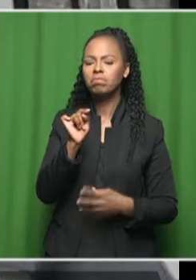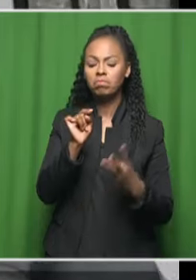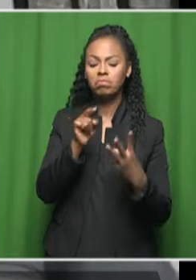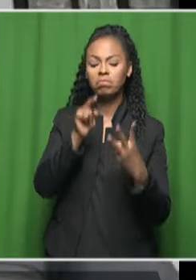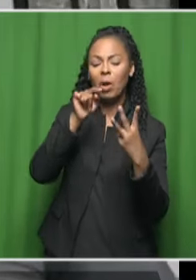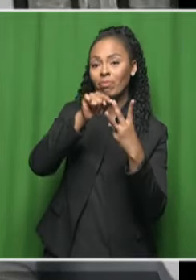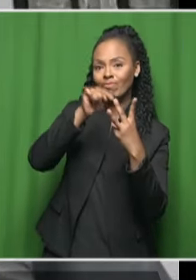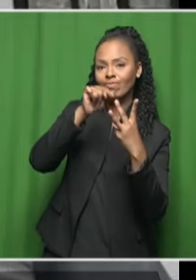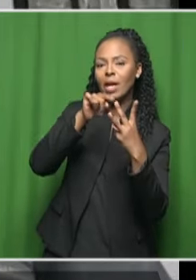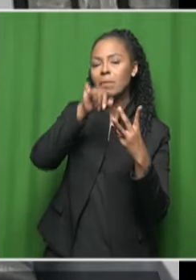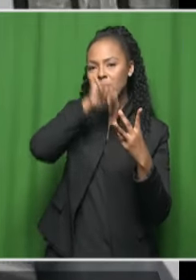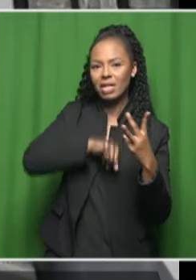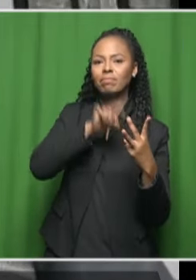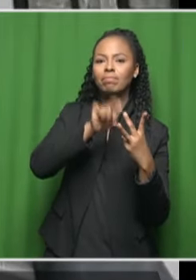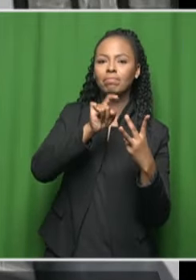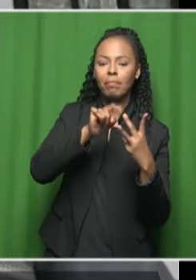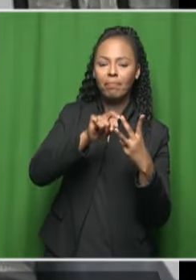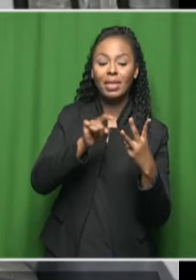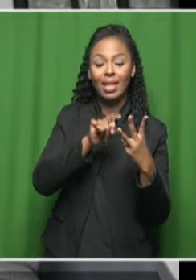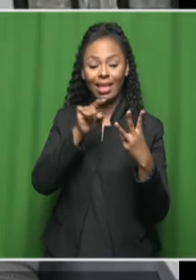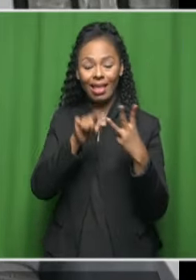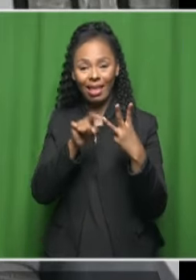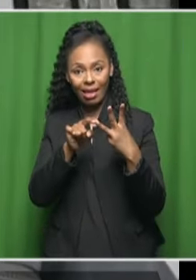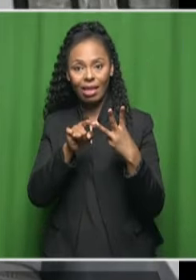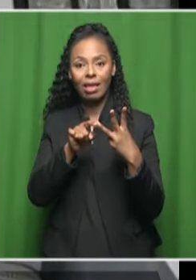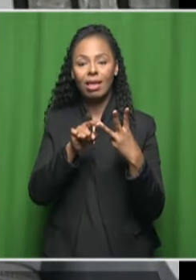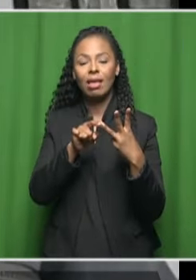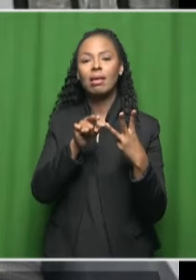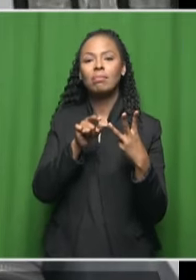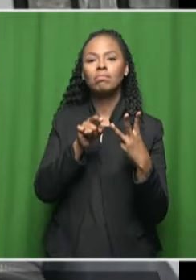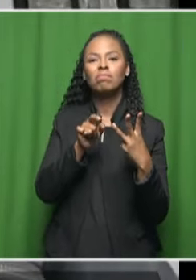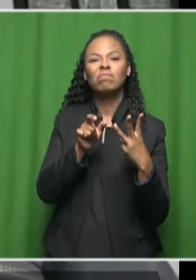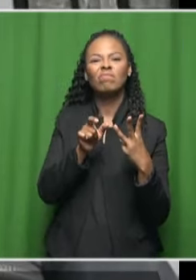urban areas. RENAMO's